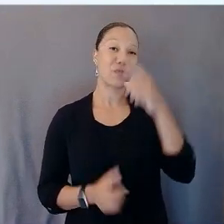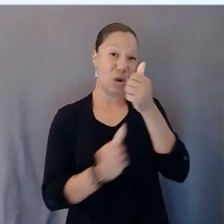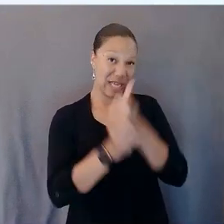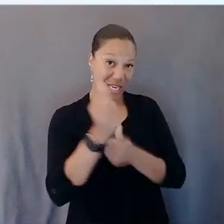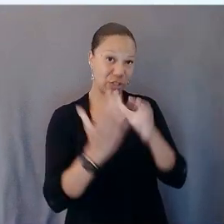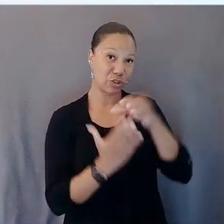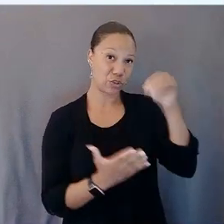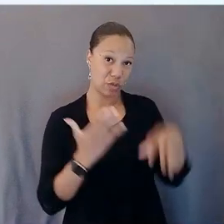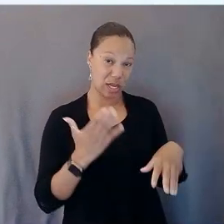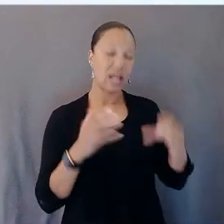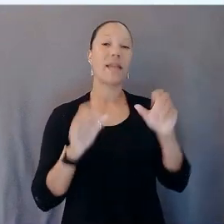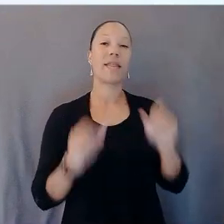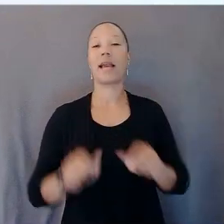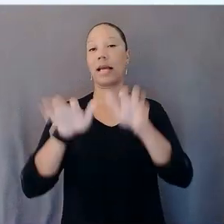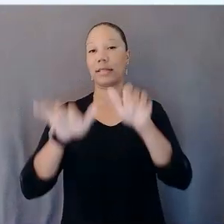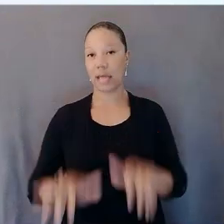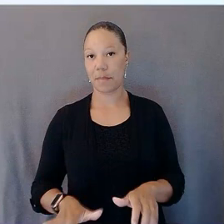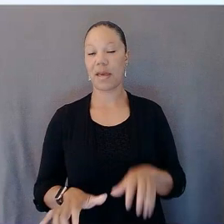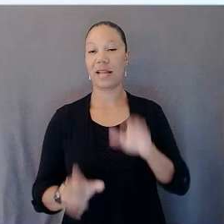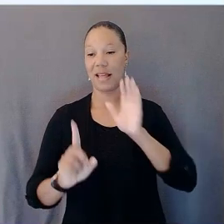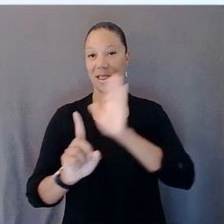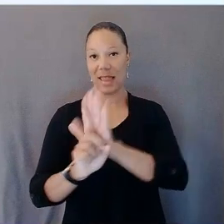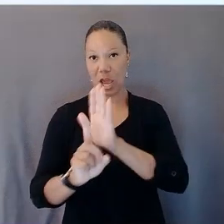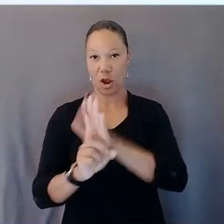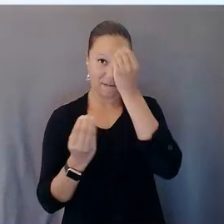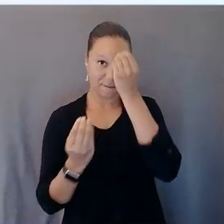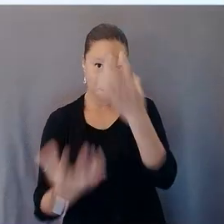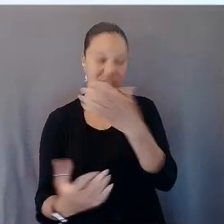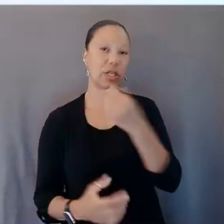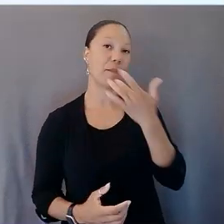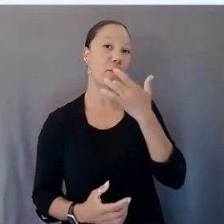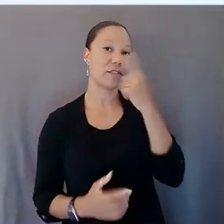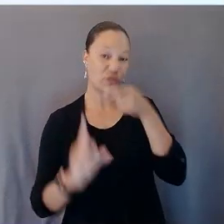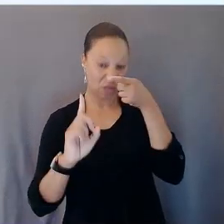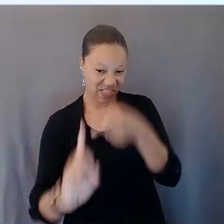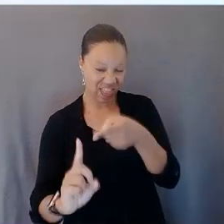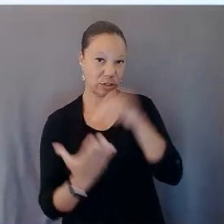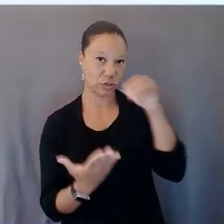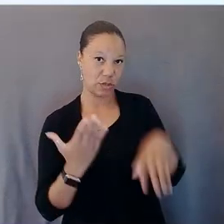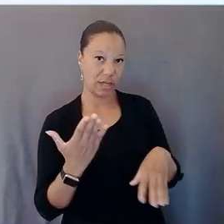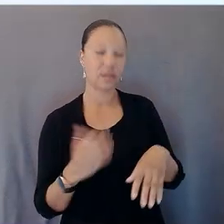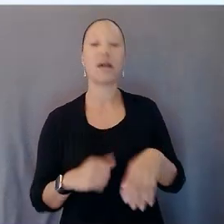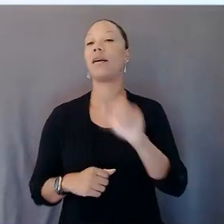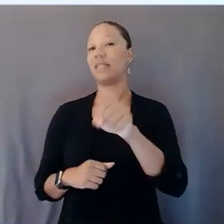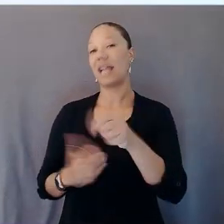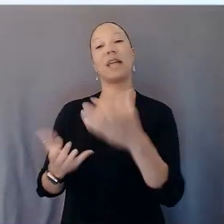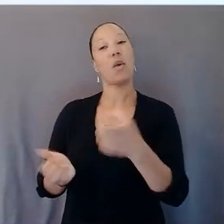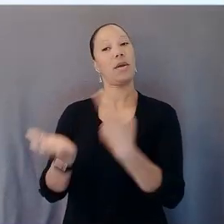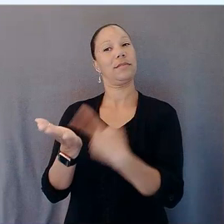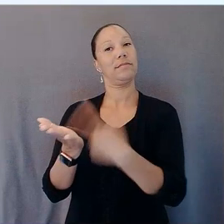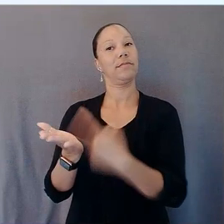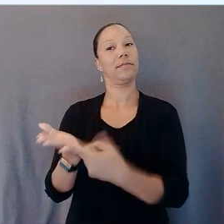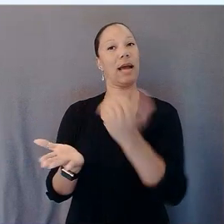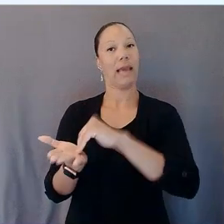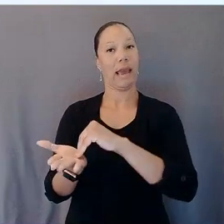can input their student's information and select the preference for that student. Yeah, and let's go back over that just a little bit.